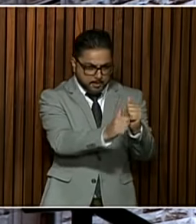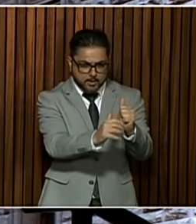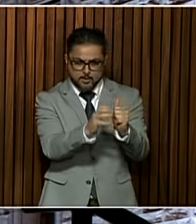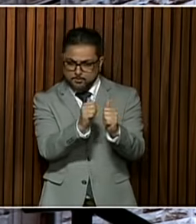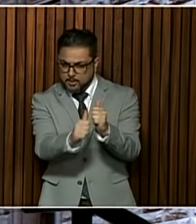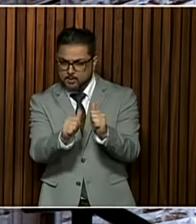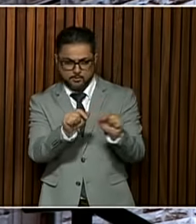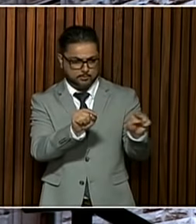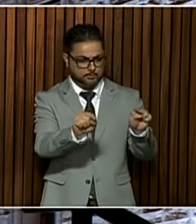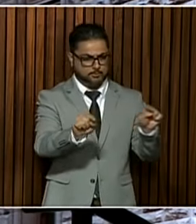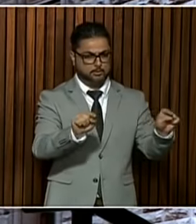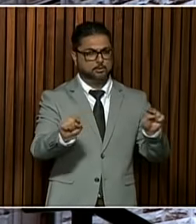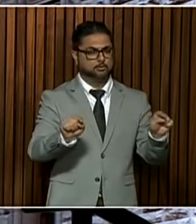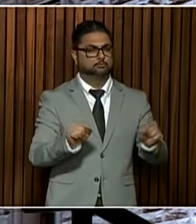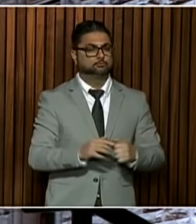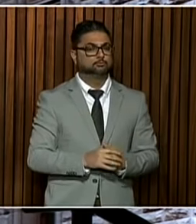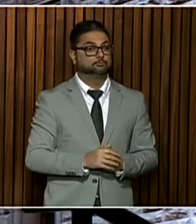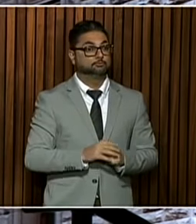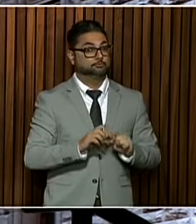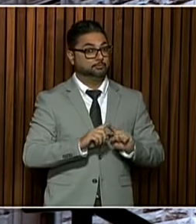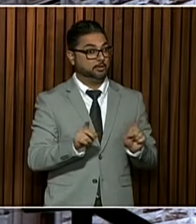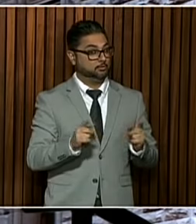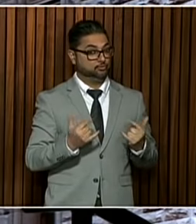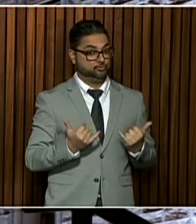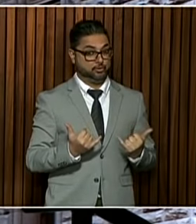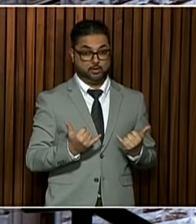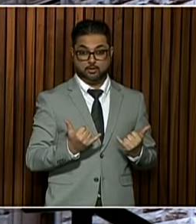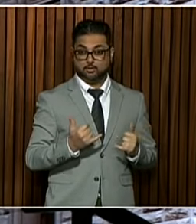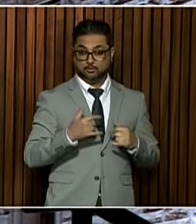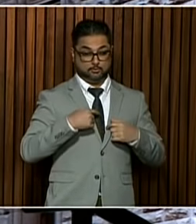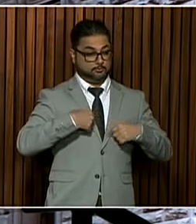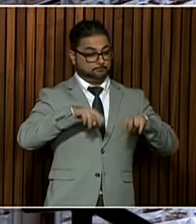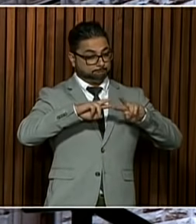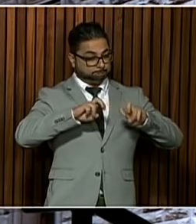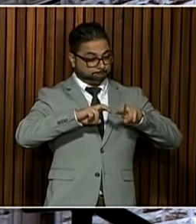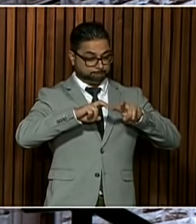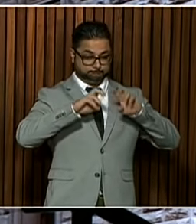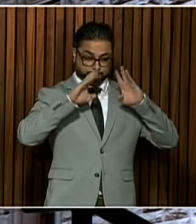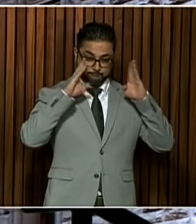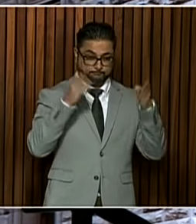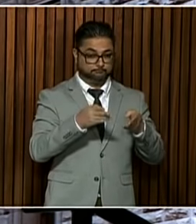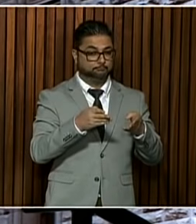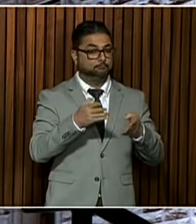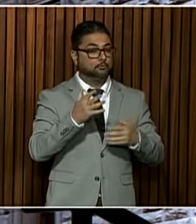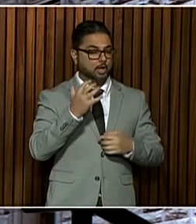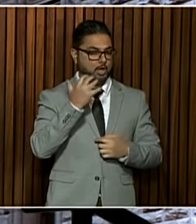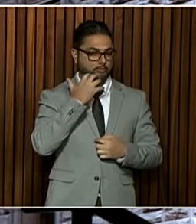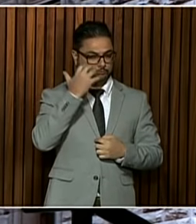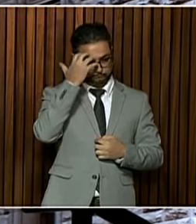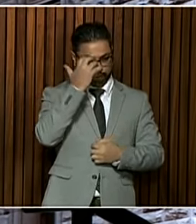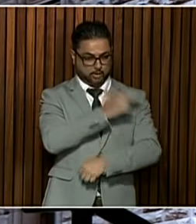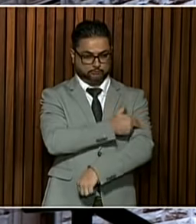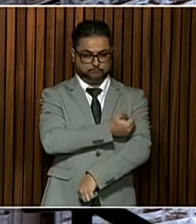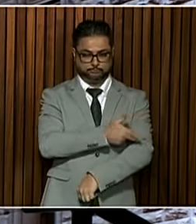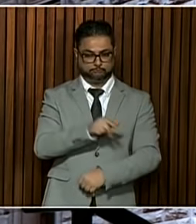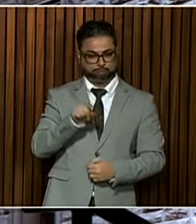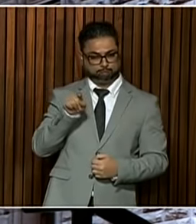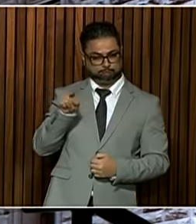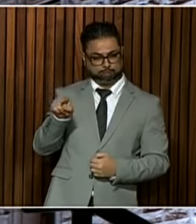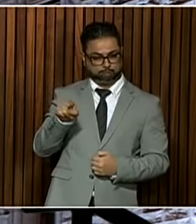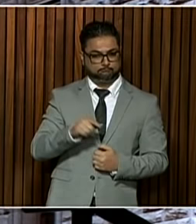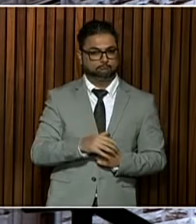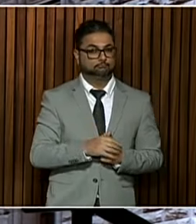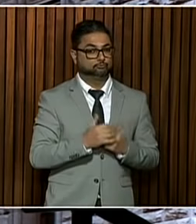hospitalizations, trying to keep the numbers in that, we look like there's 63 people at this time in